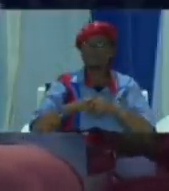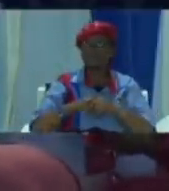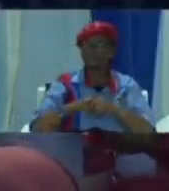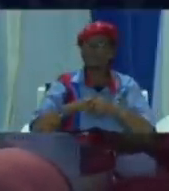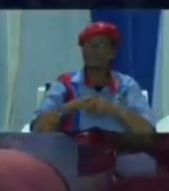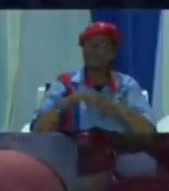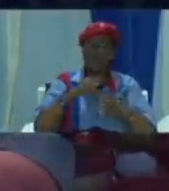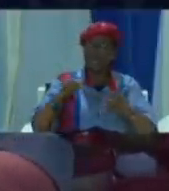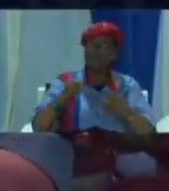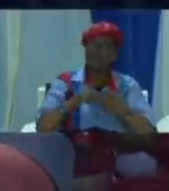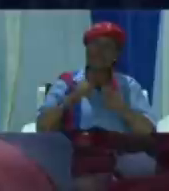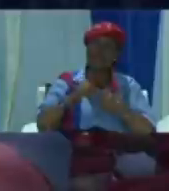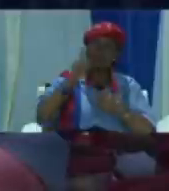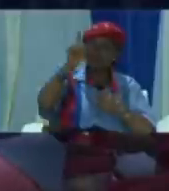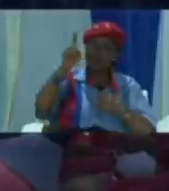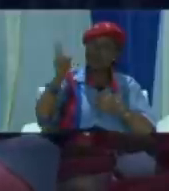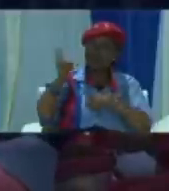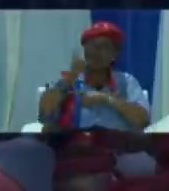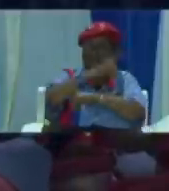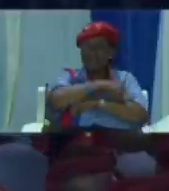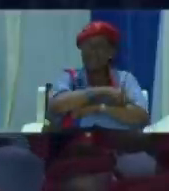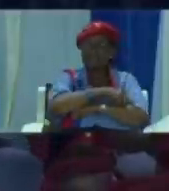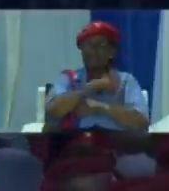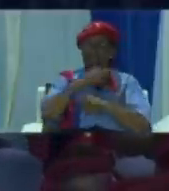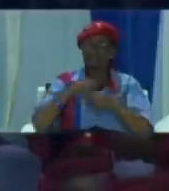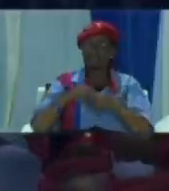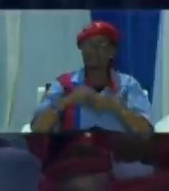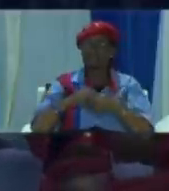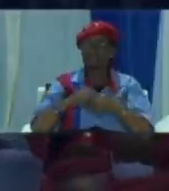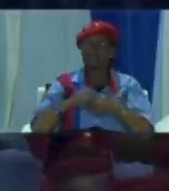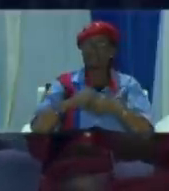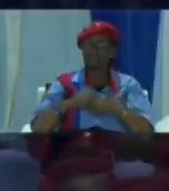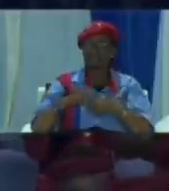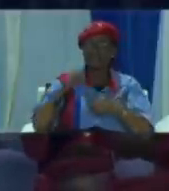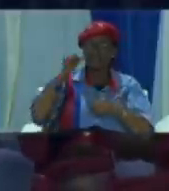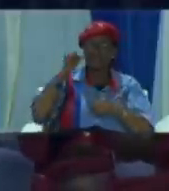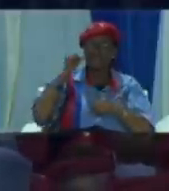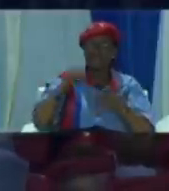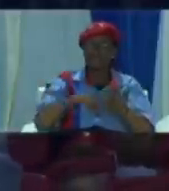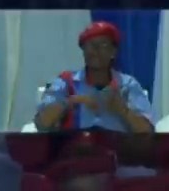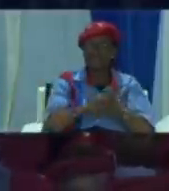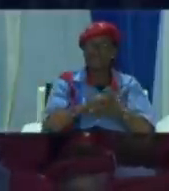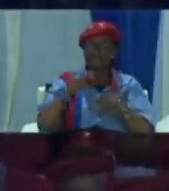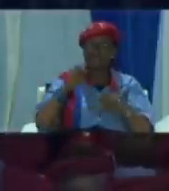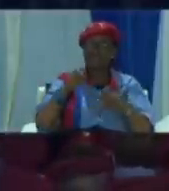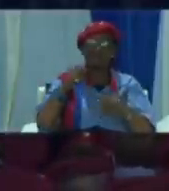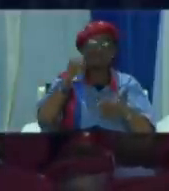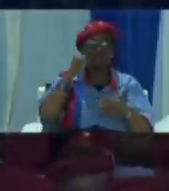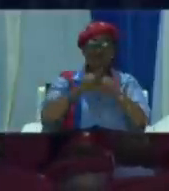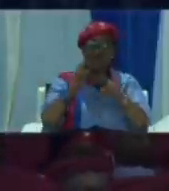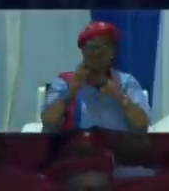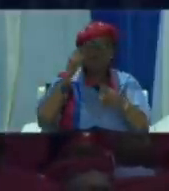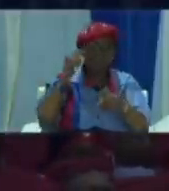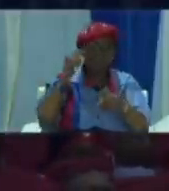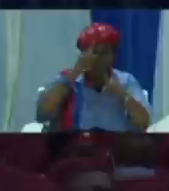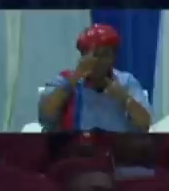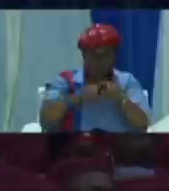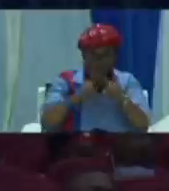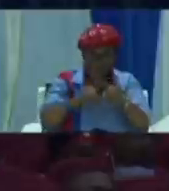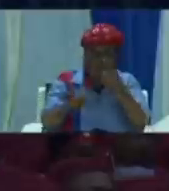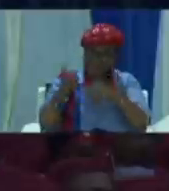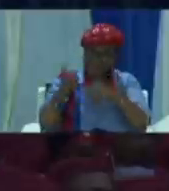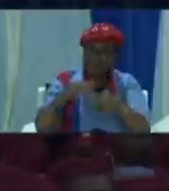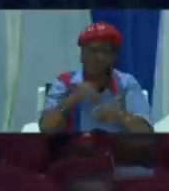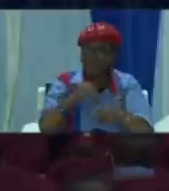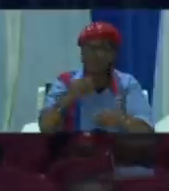then one day, his brothers came and fell down